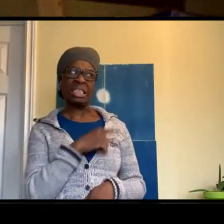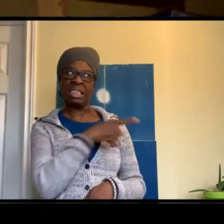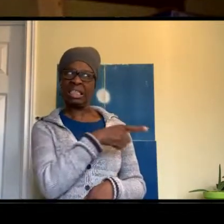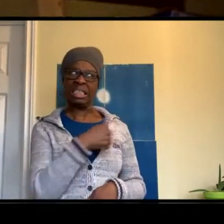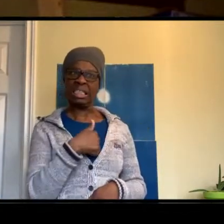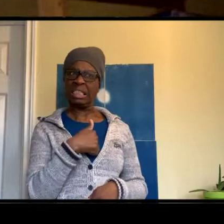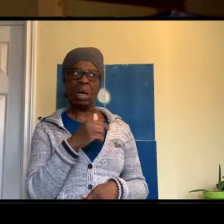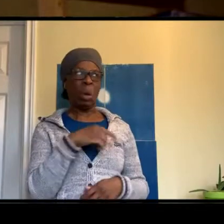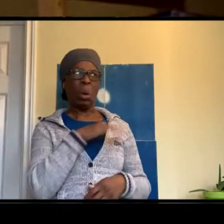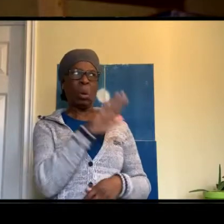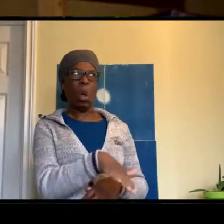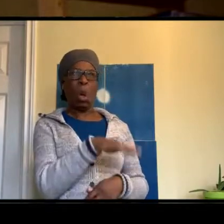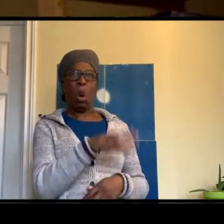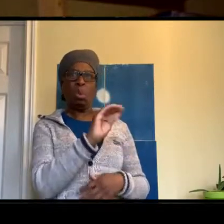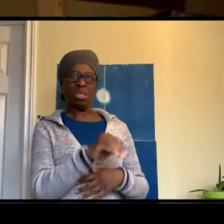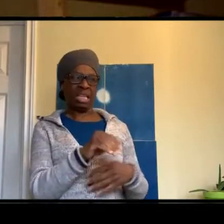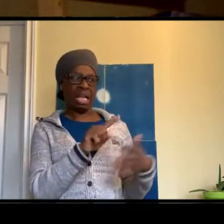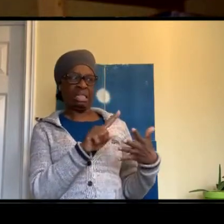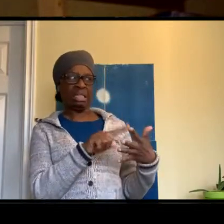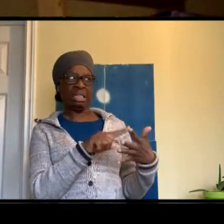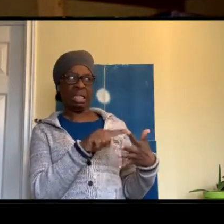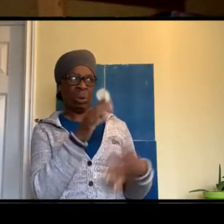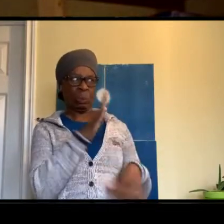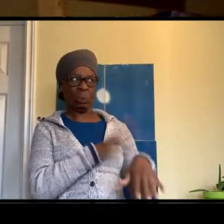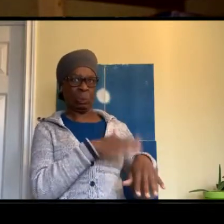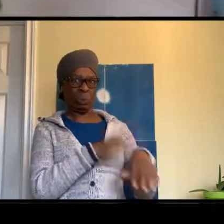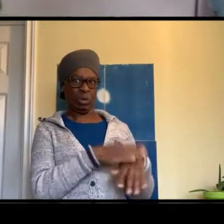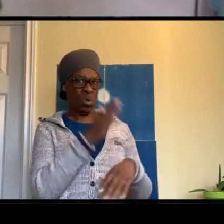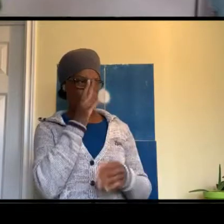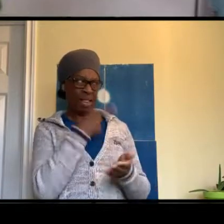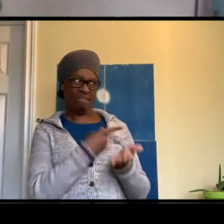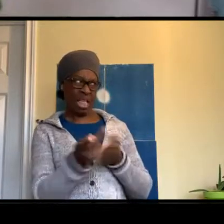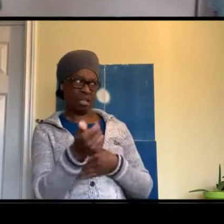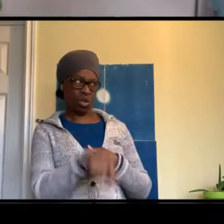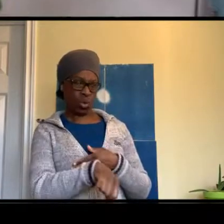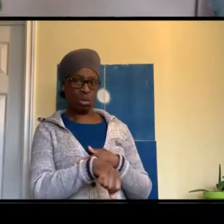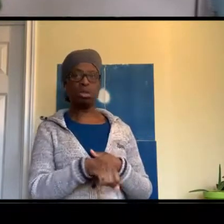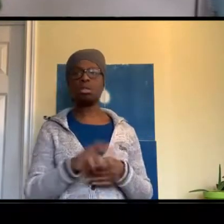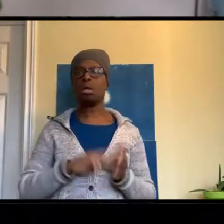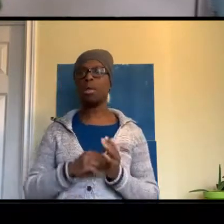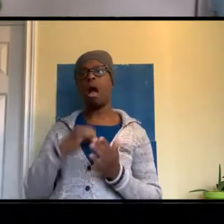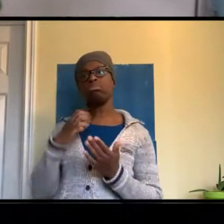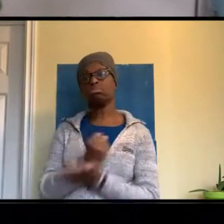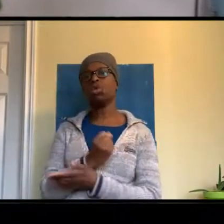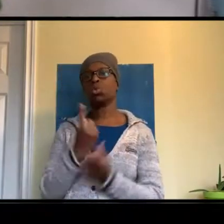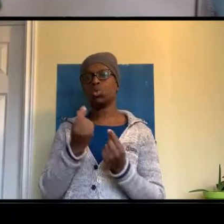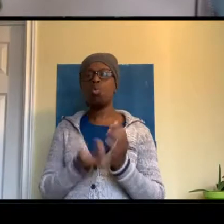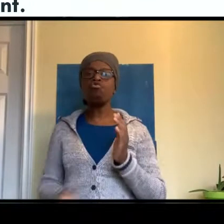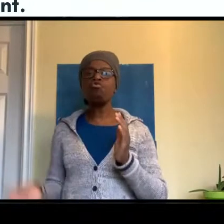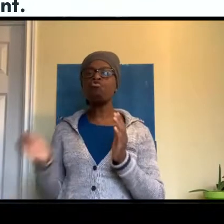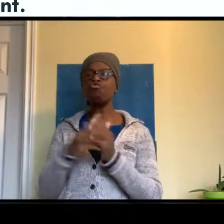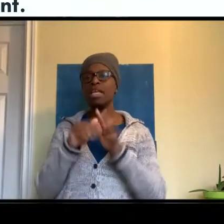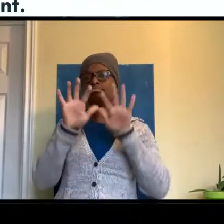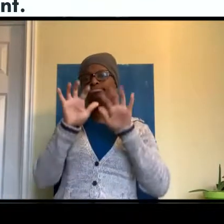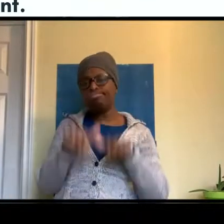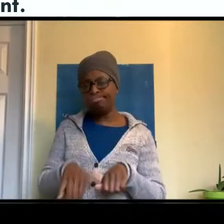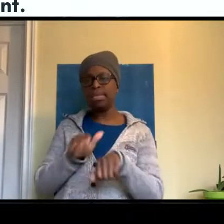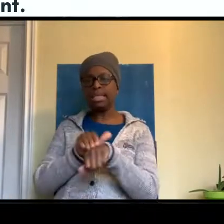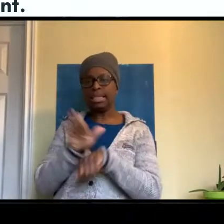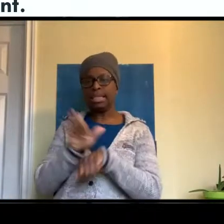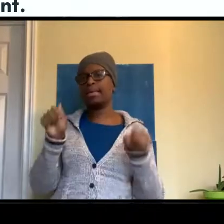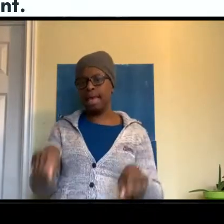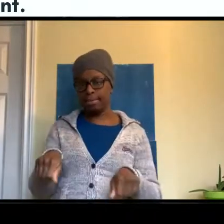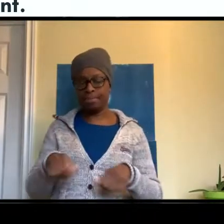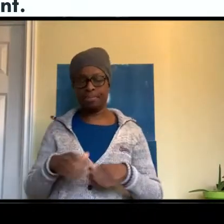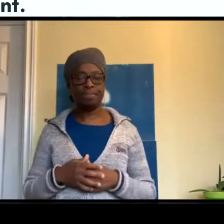time to reapply. Yeah. So the next funding stream that we're going to talk about is Arts Nova Scotia. And we're going to